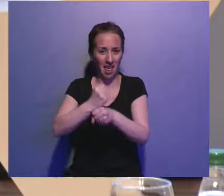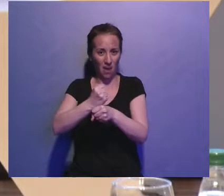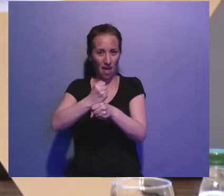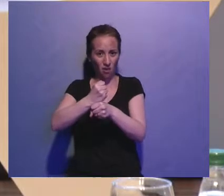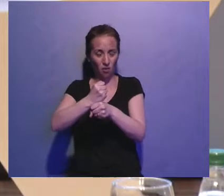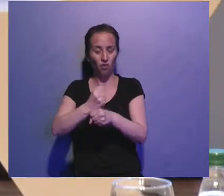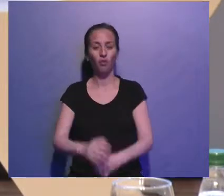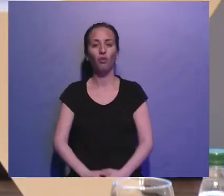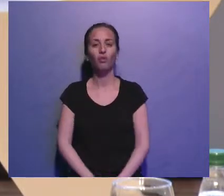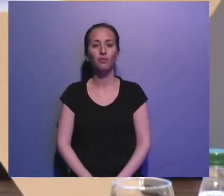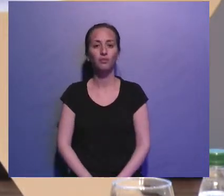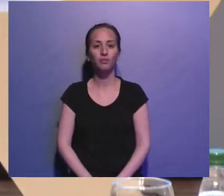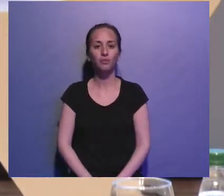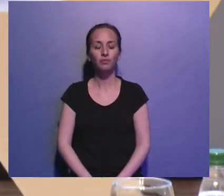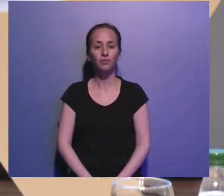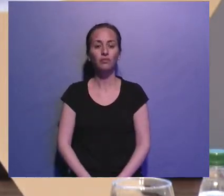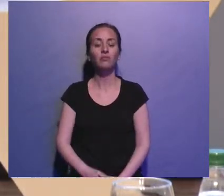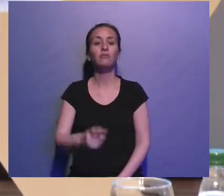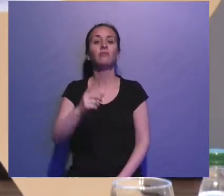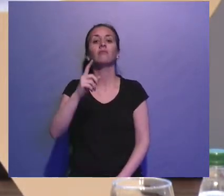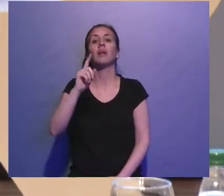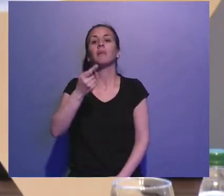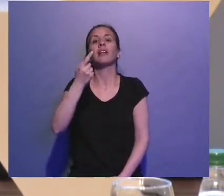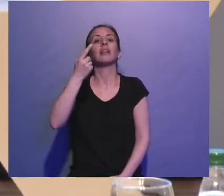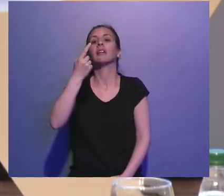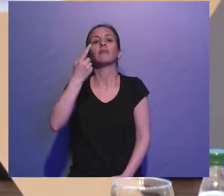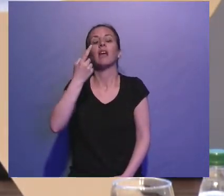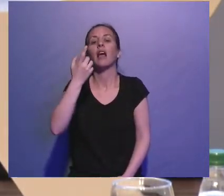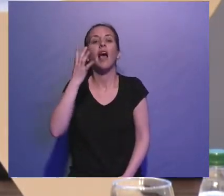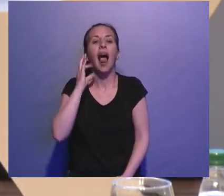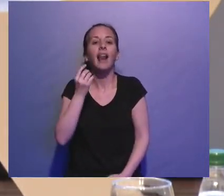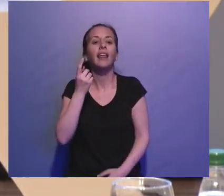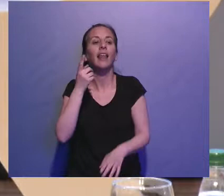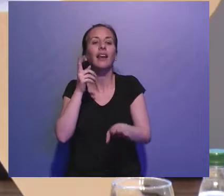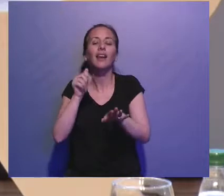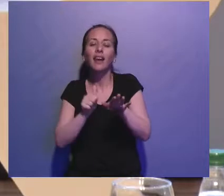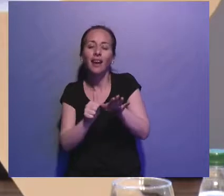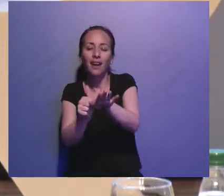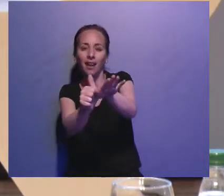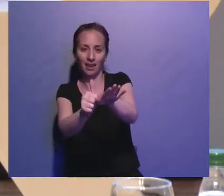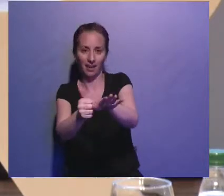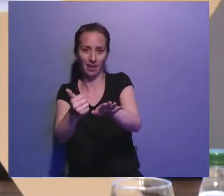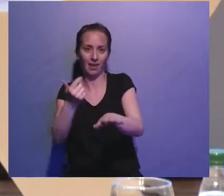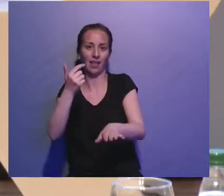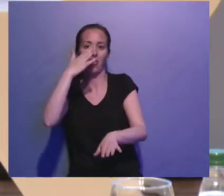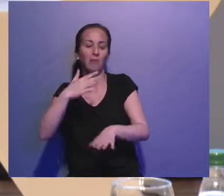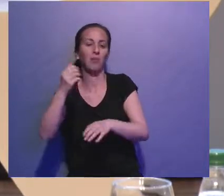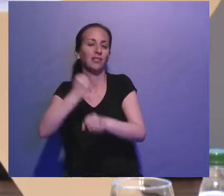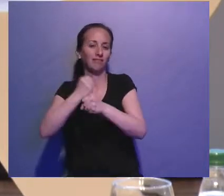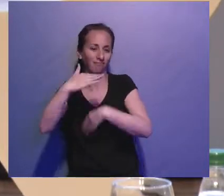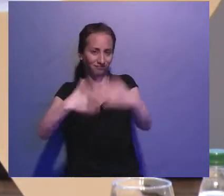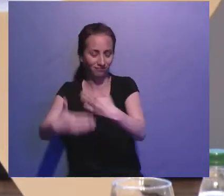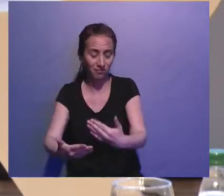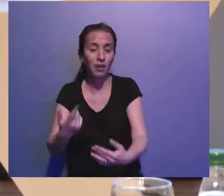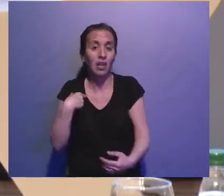before they build it. And that's something that I think is really important, and that our role as a civil society organization really means